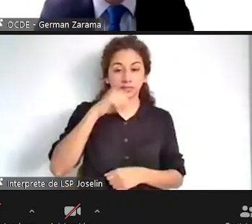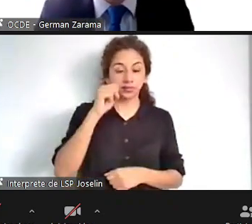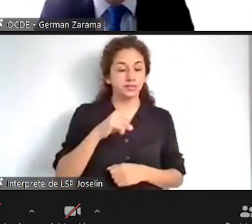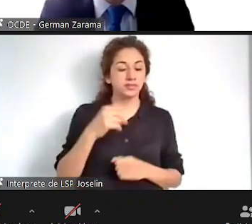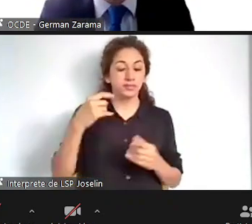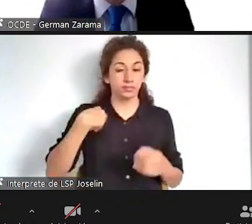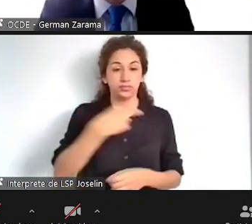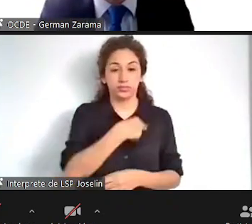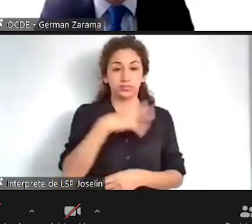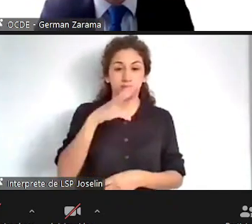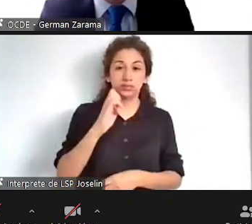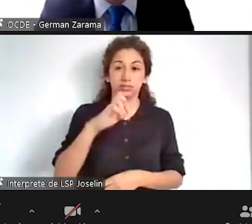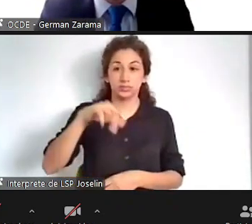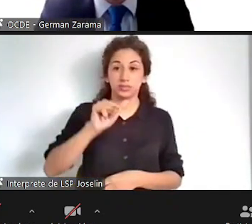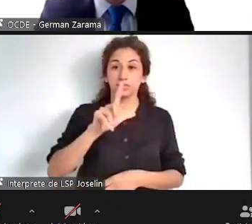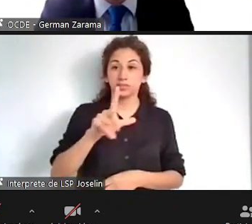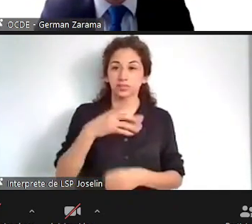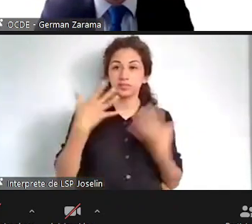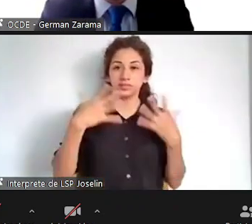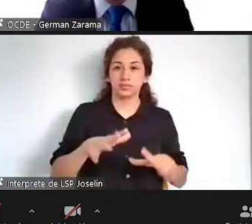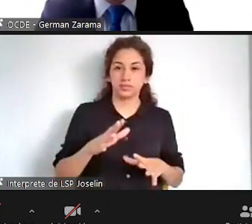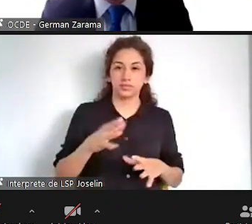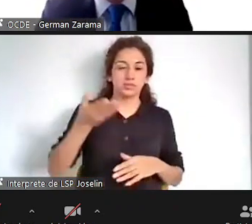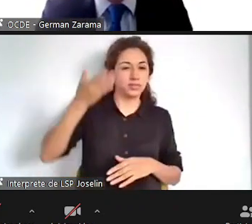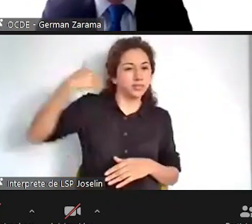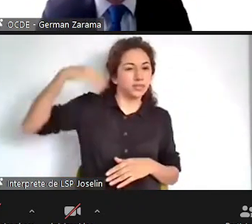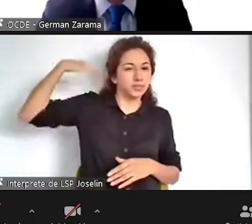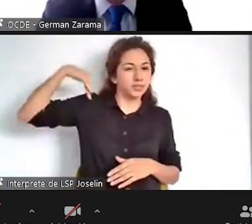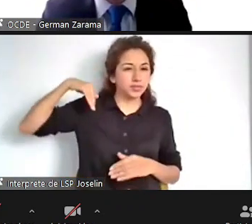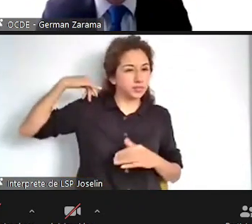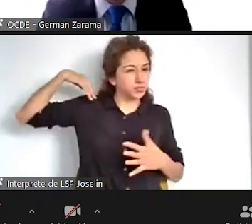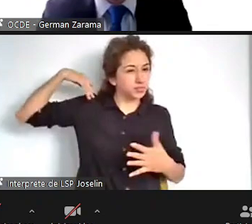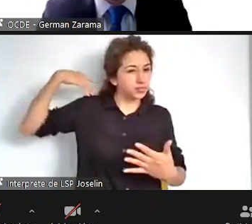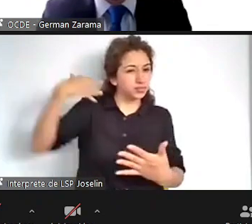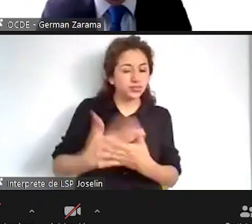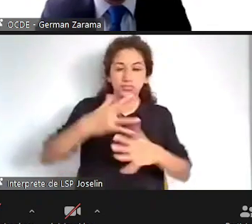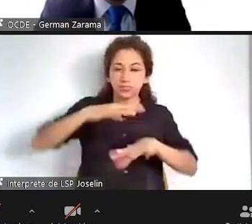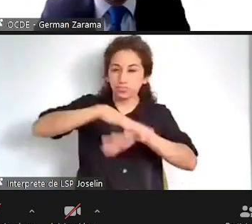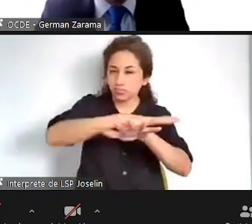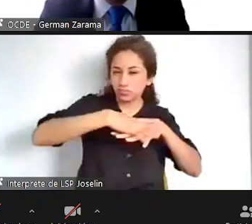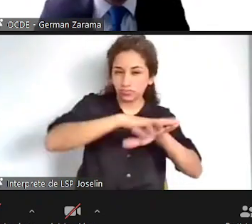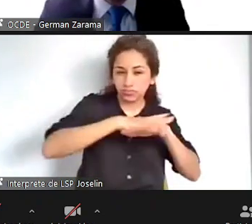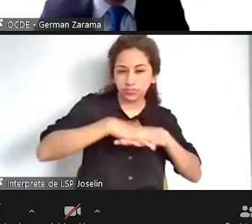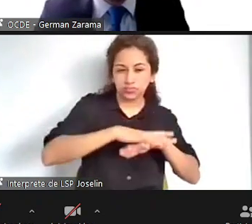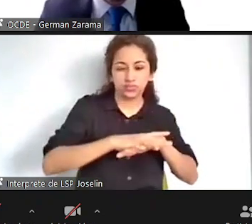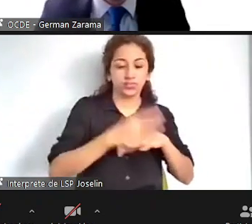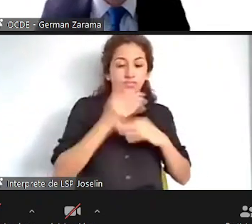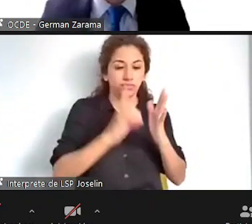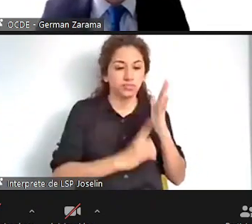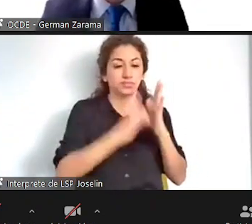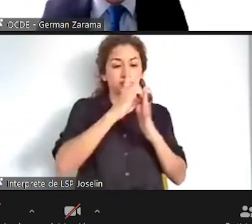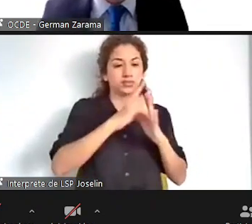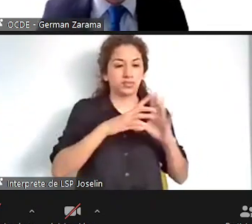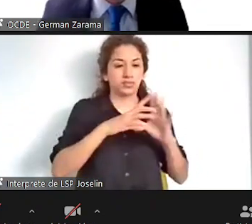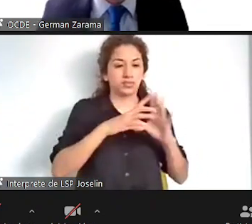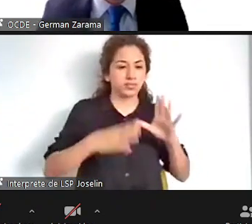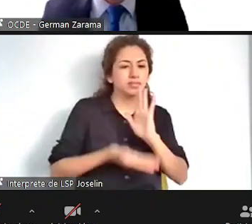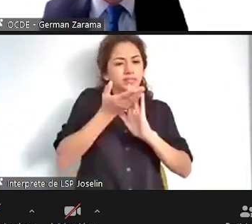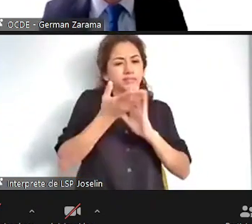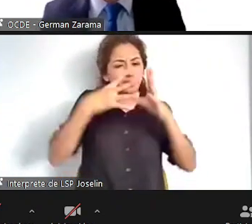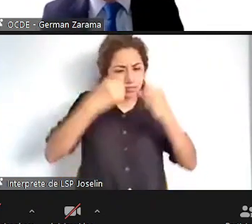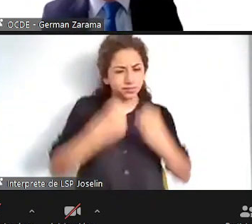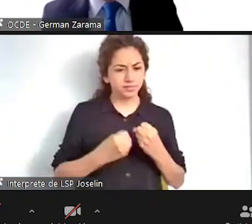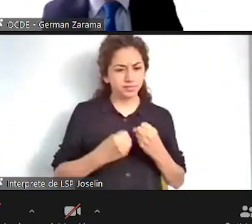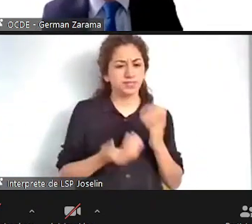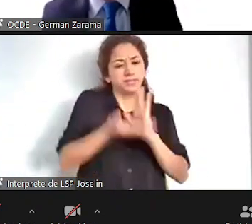thank you herman from separate we have been we have a long-standing tradition of studies then trying to